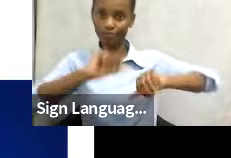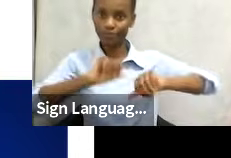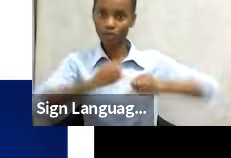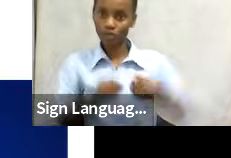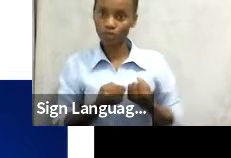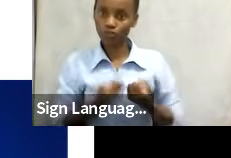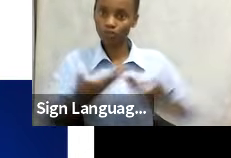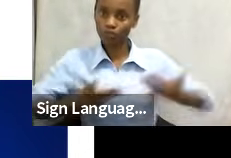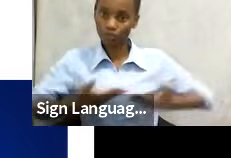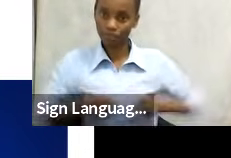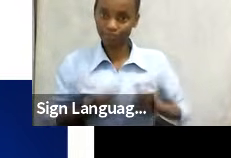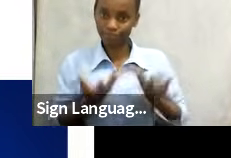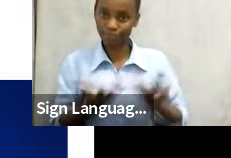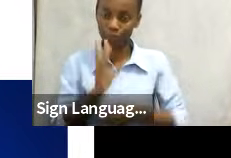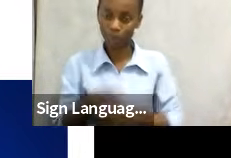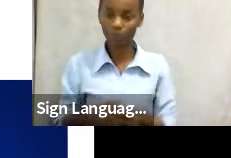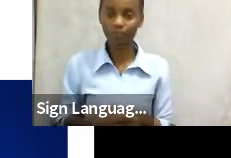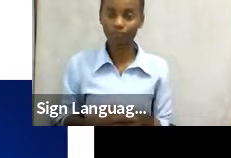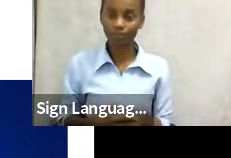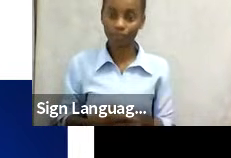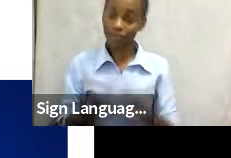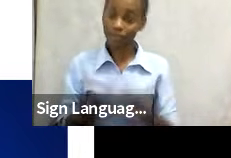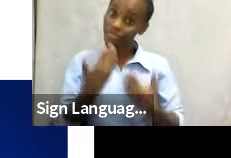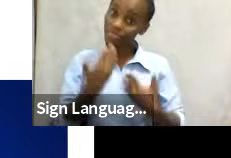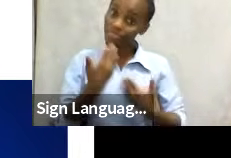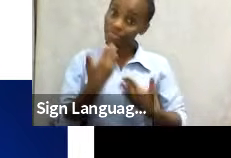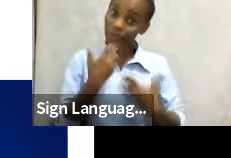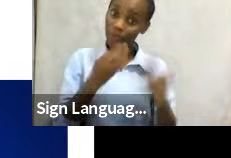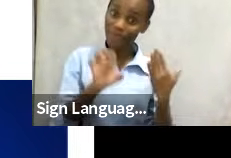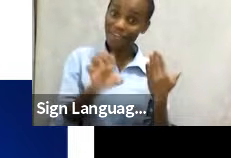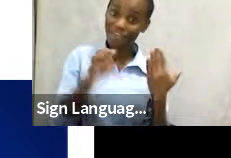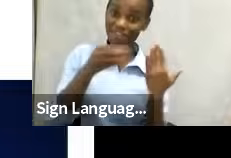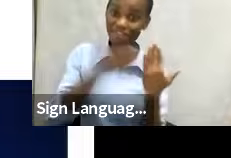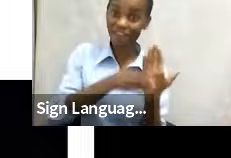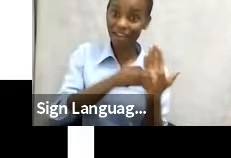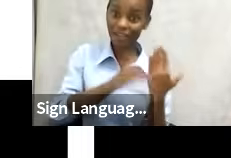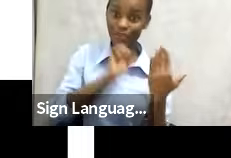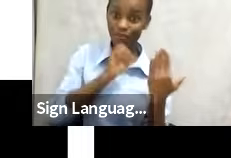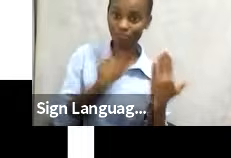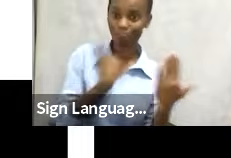e-filing. SARS at your service.